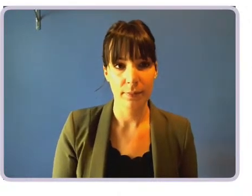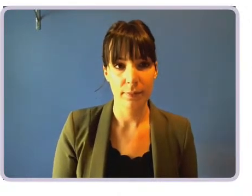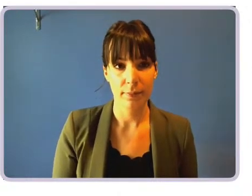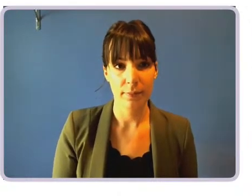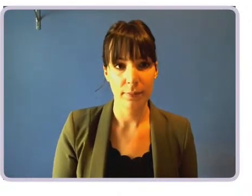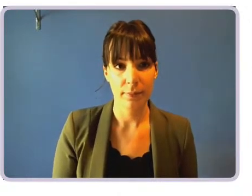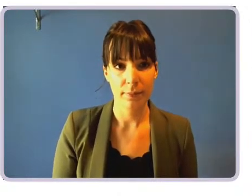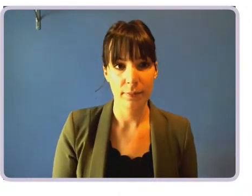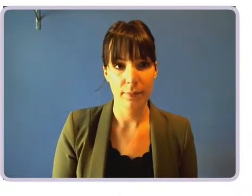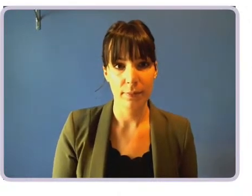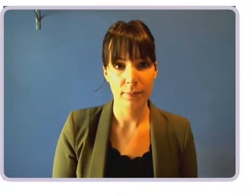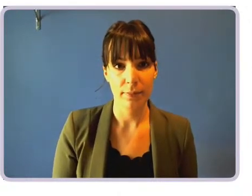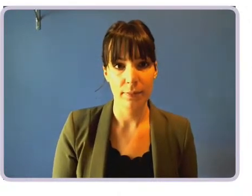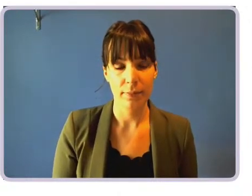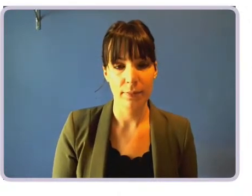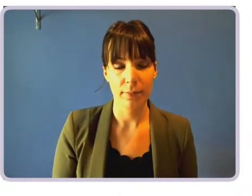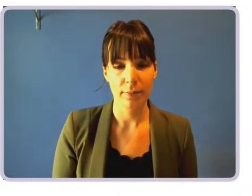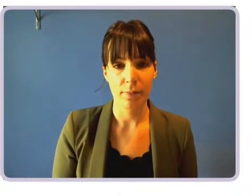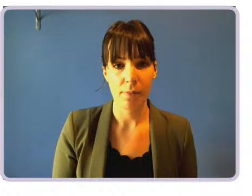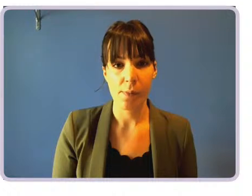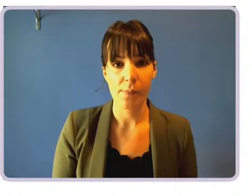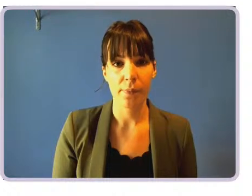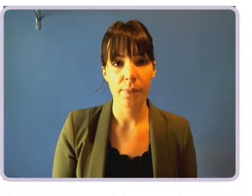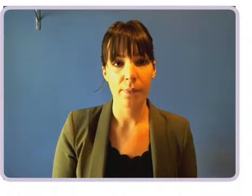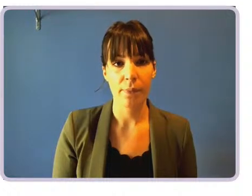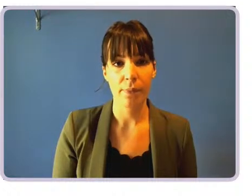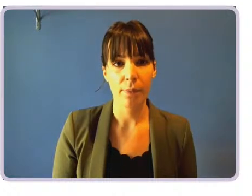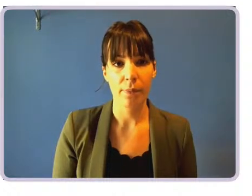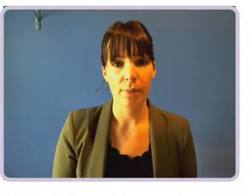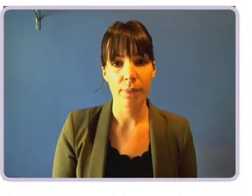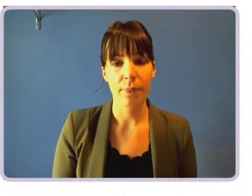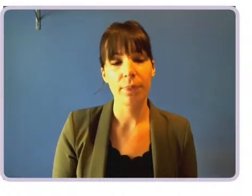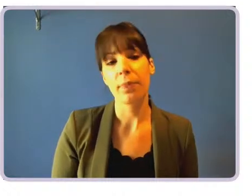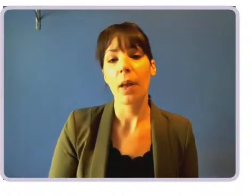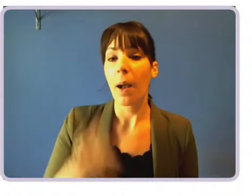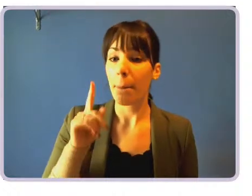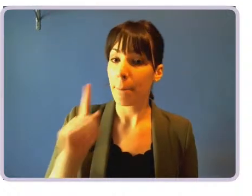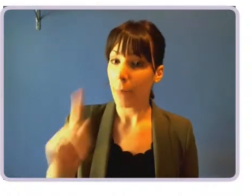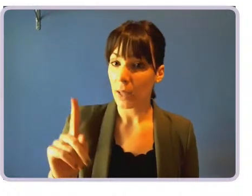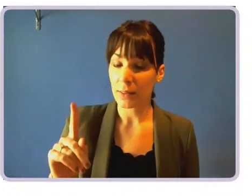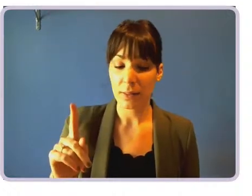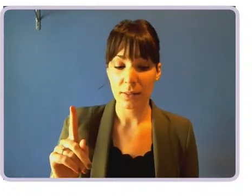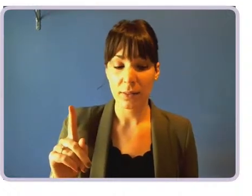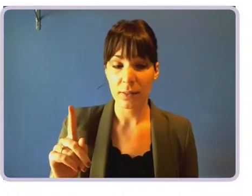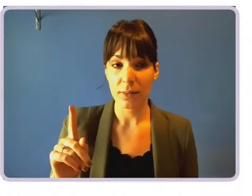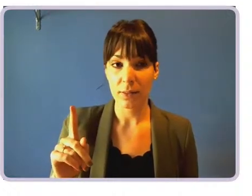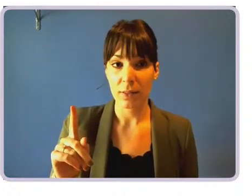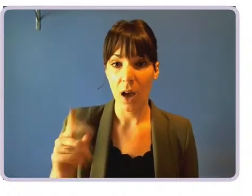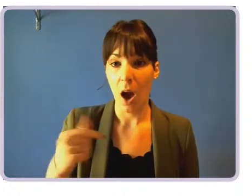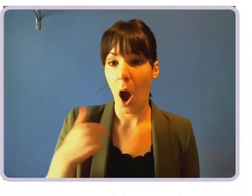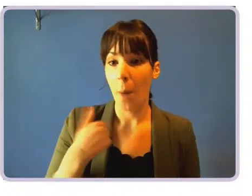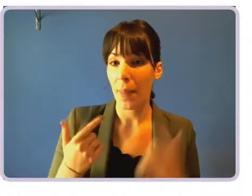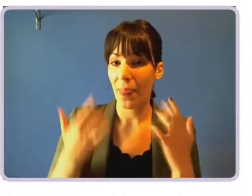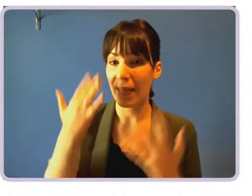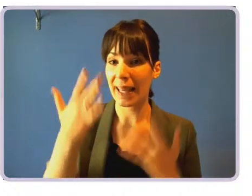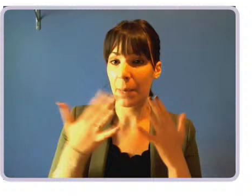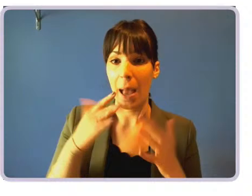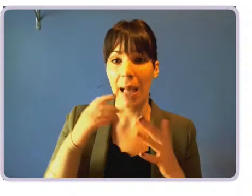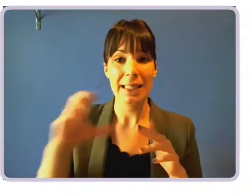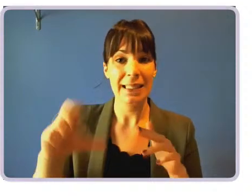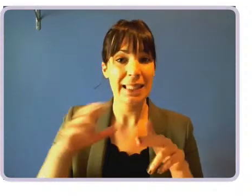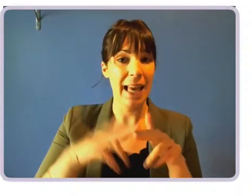And at the same time, I also thought about and still think about CFA's message to leave